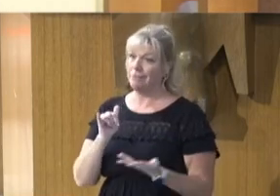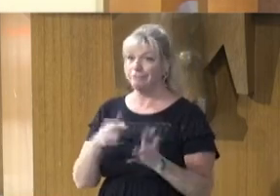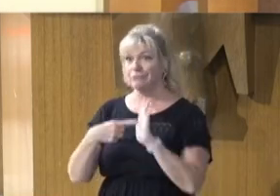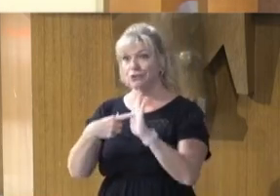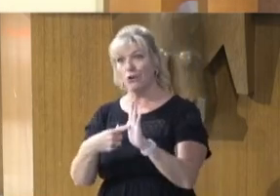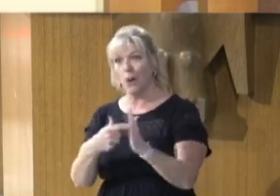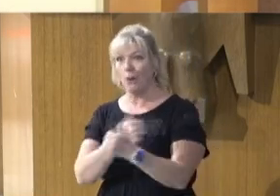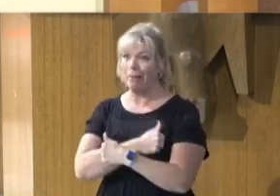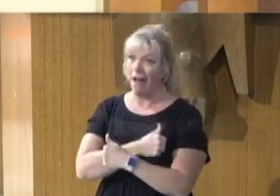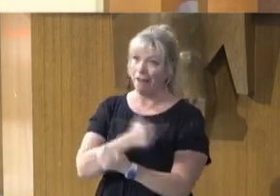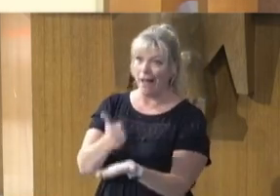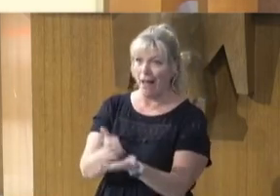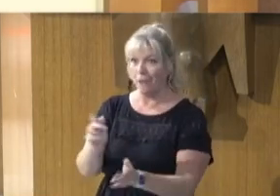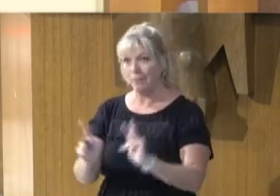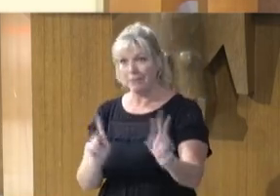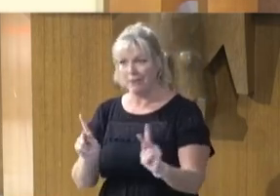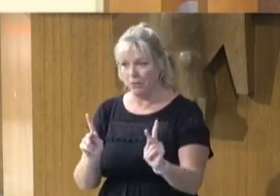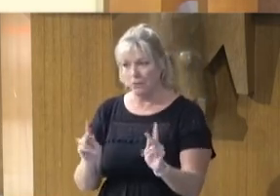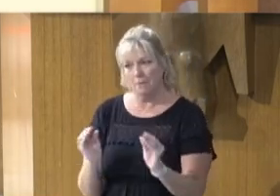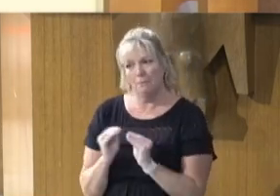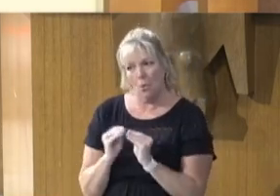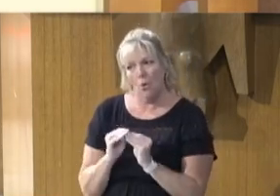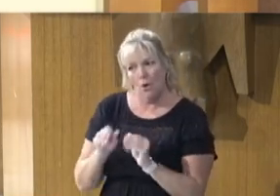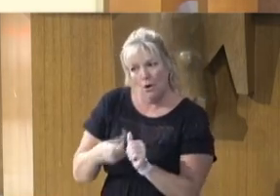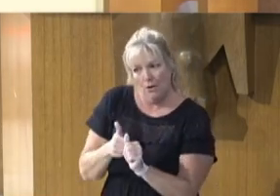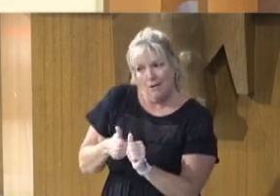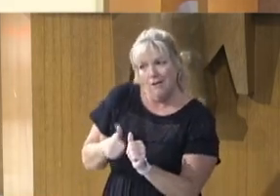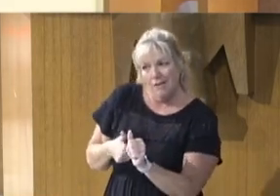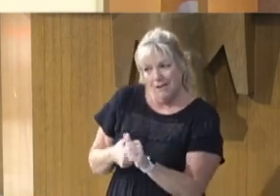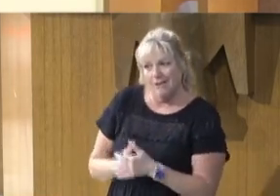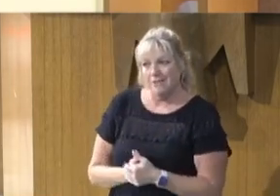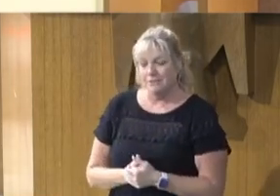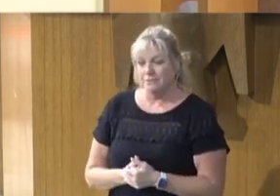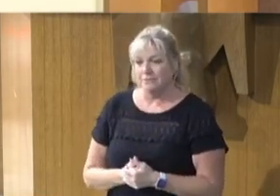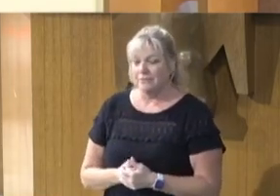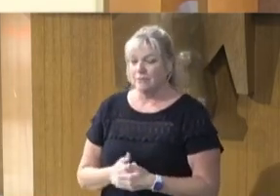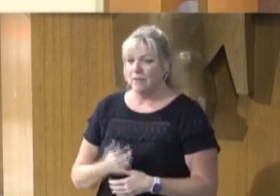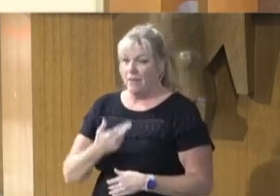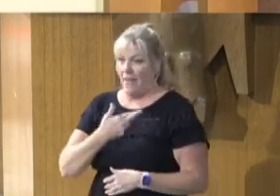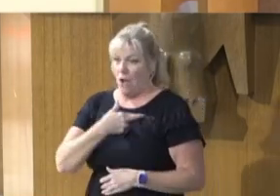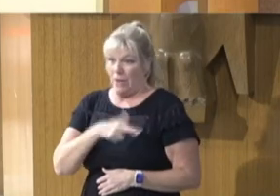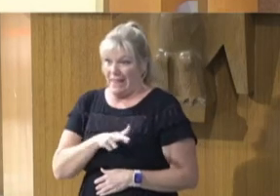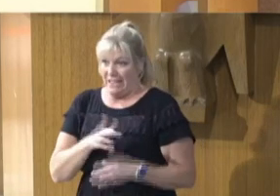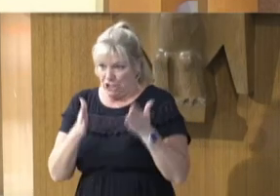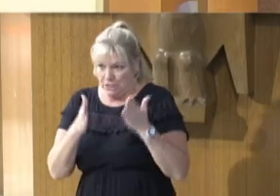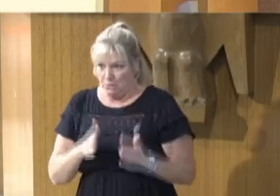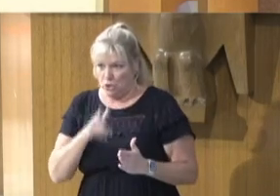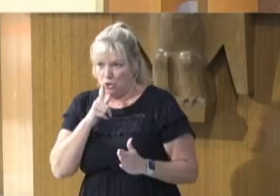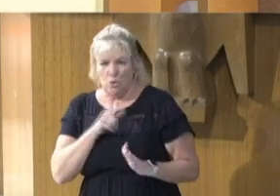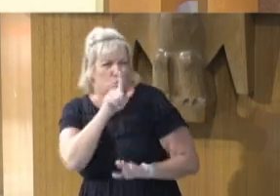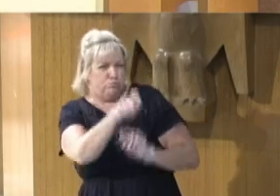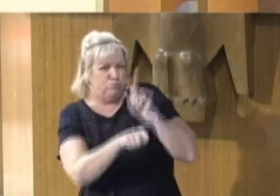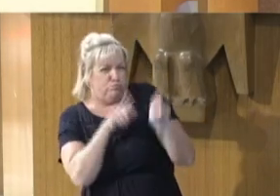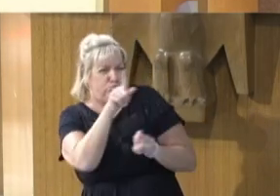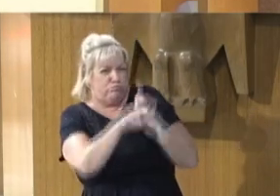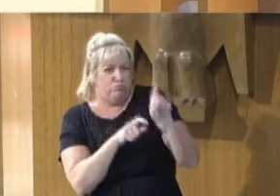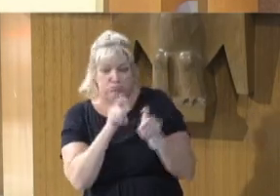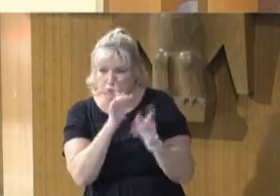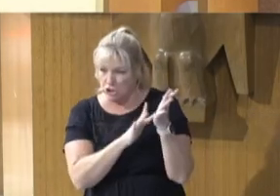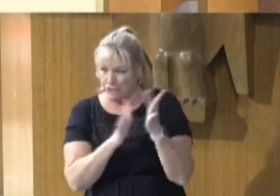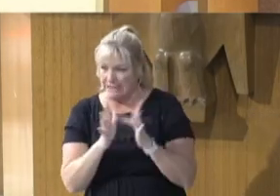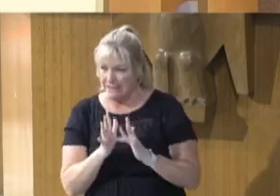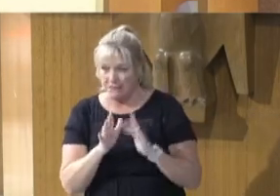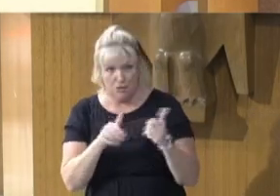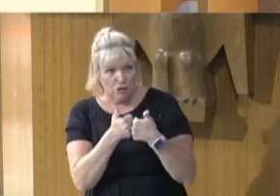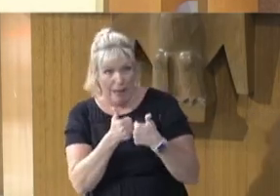to explain to us as children. First of all, the religious expert who is engaging Jesus with the questions that